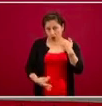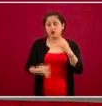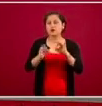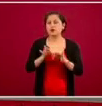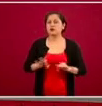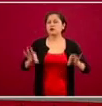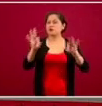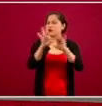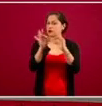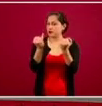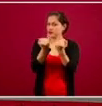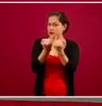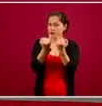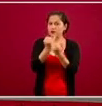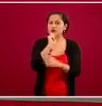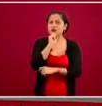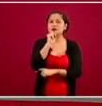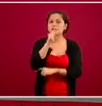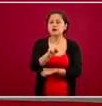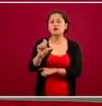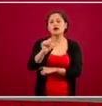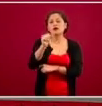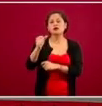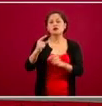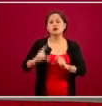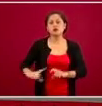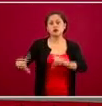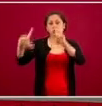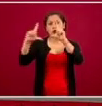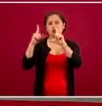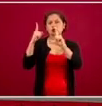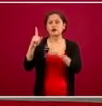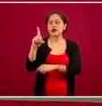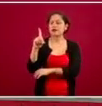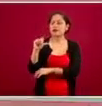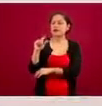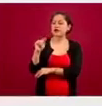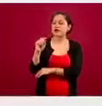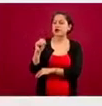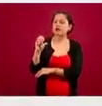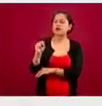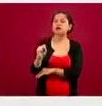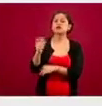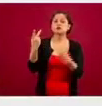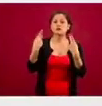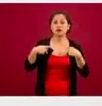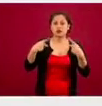Last but not least, this is the personal information section,